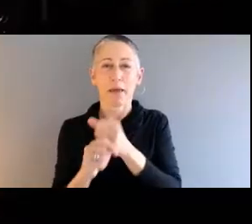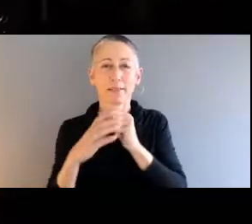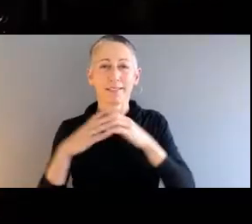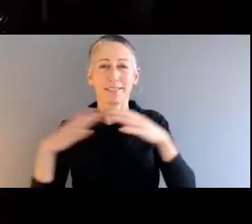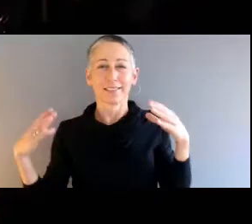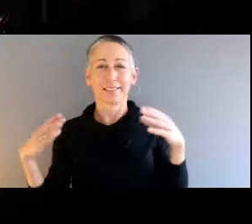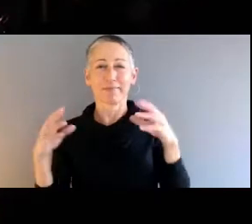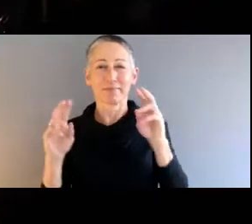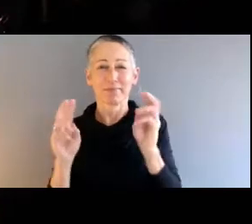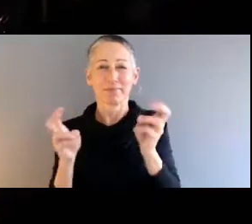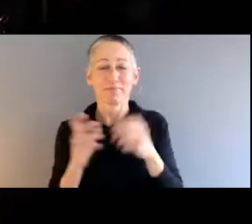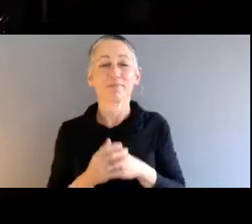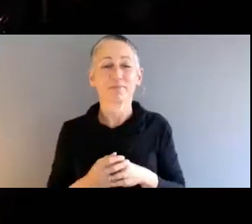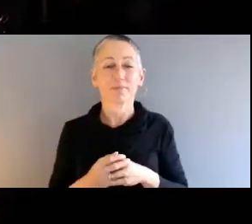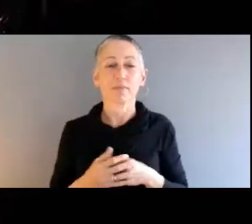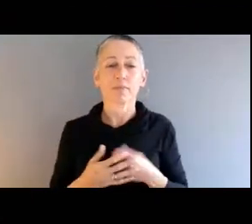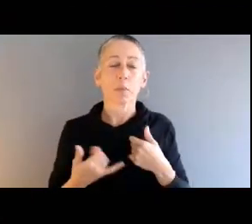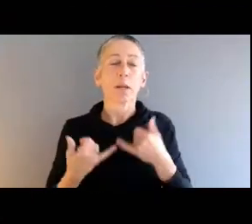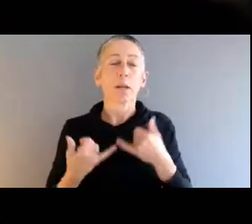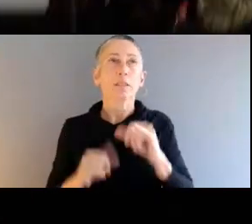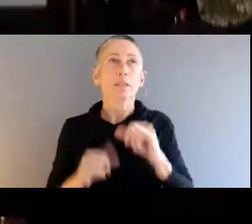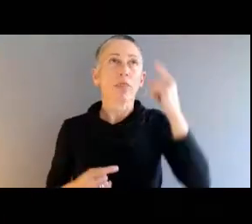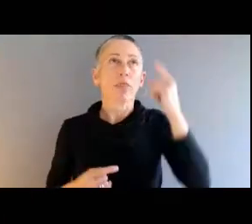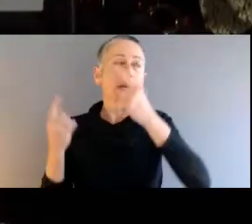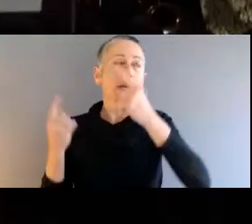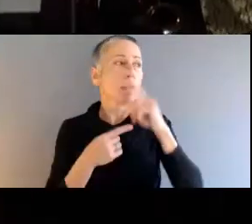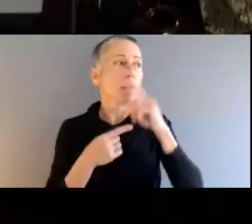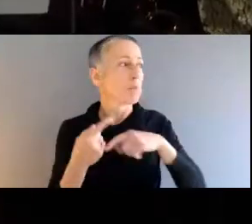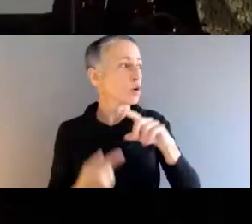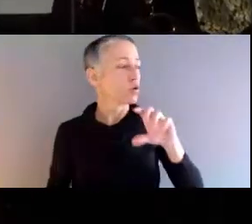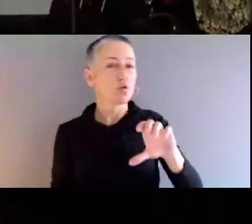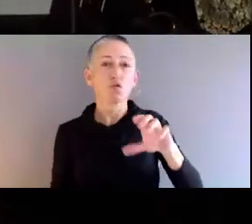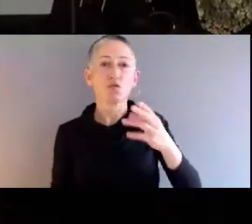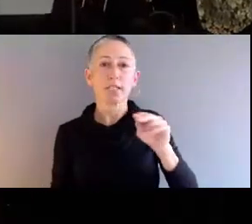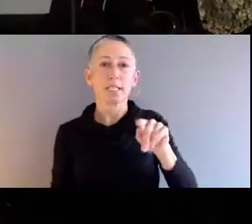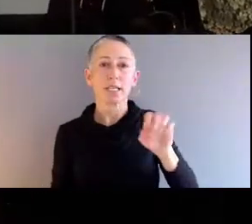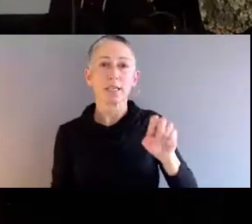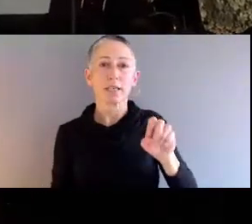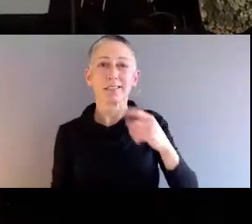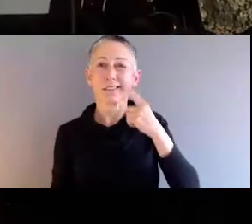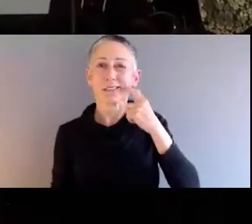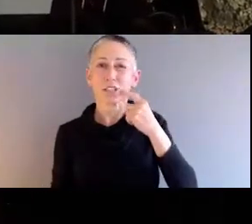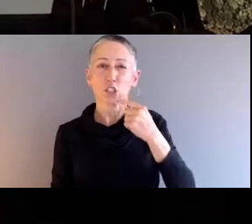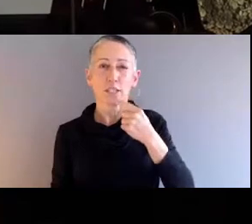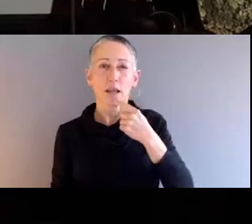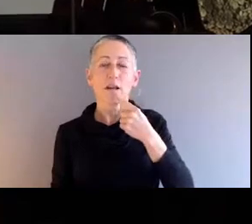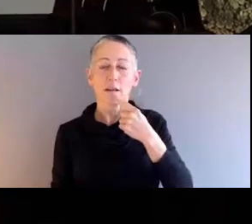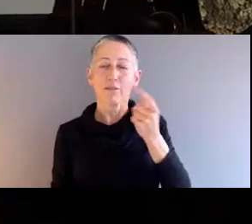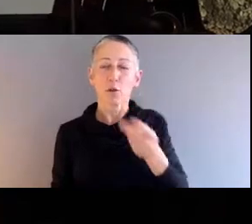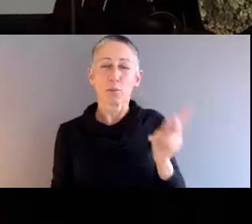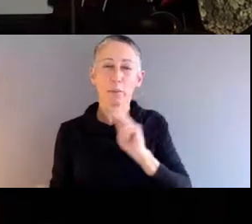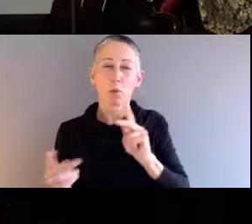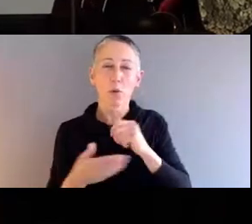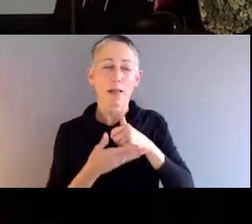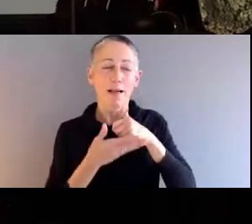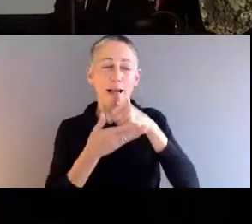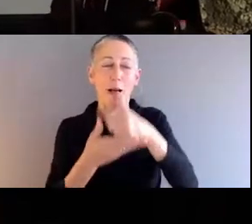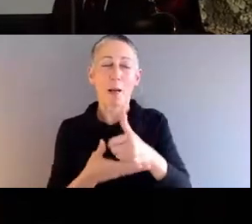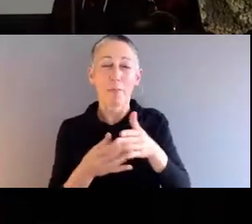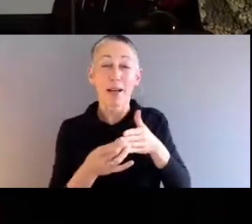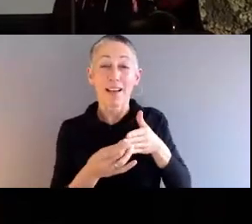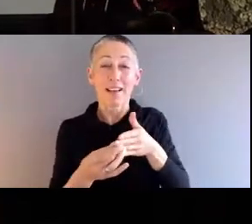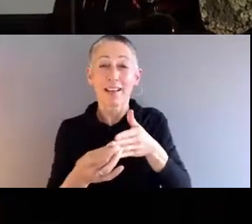thinking about what Christy said, that there will be a few of us along the way to help. Members come together and share experiences and lift each